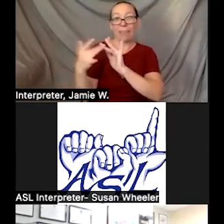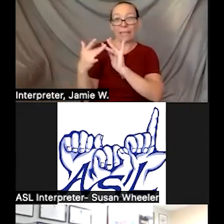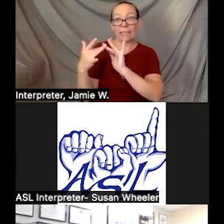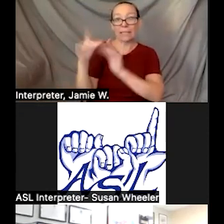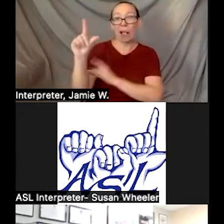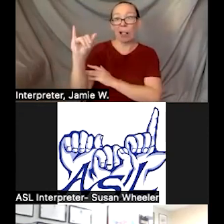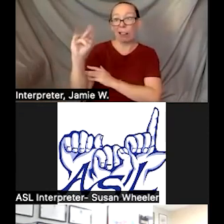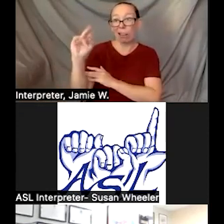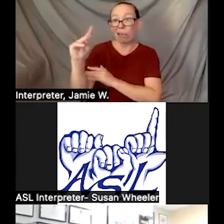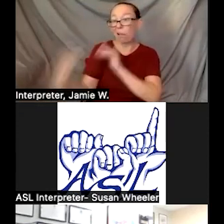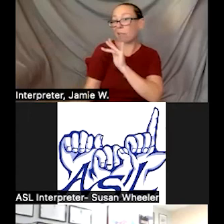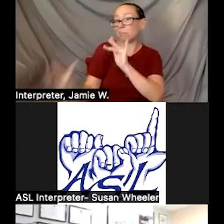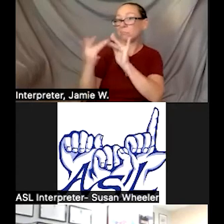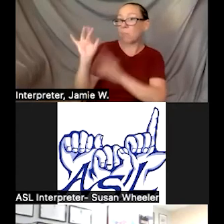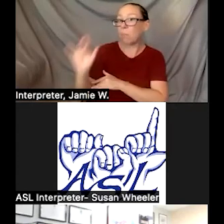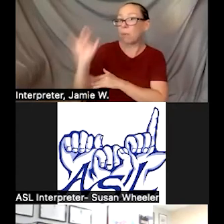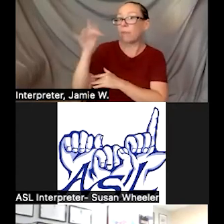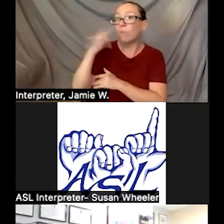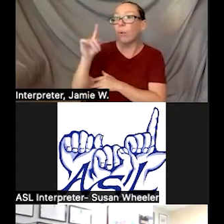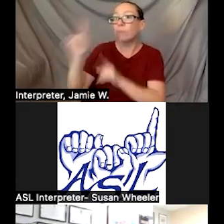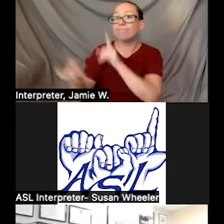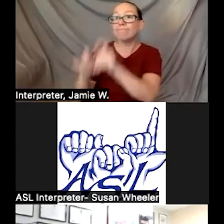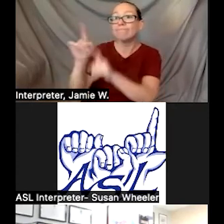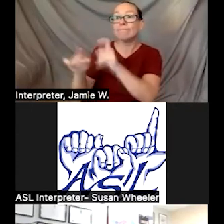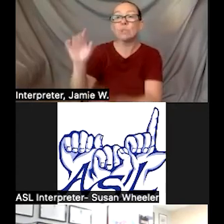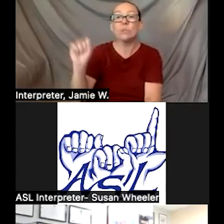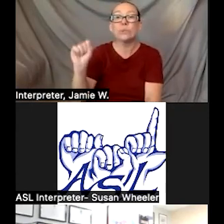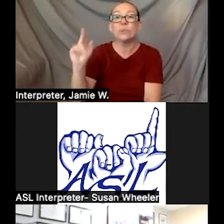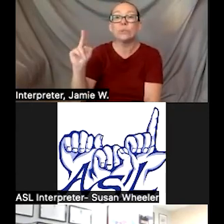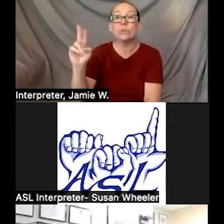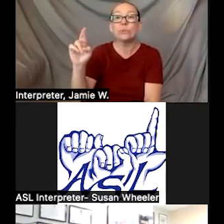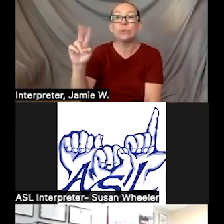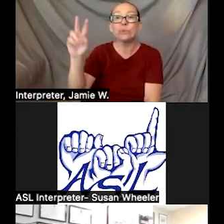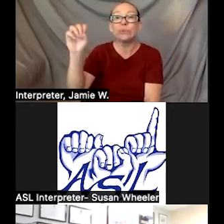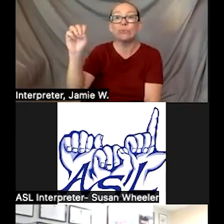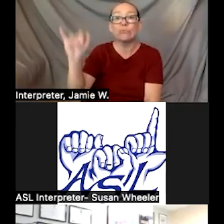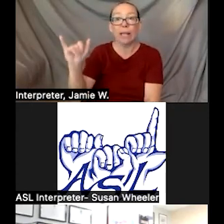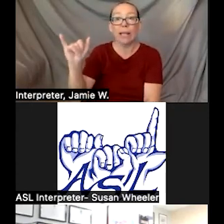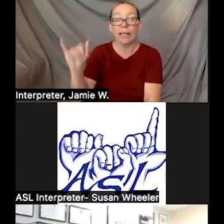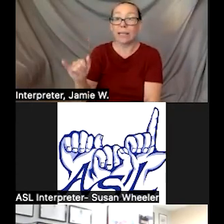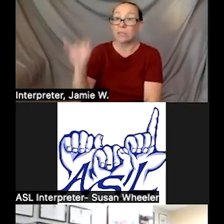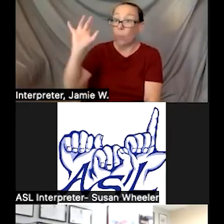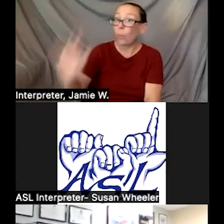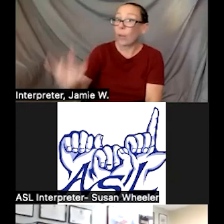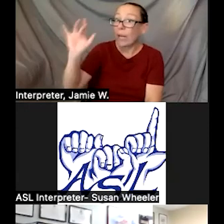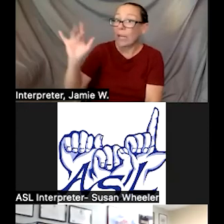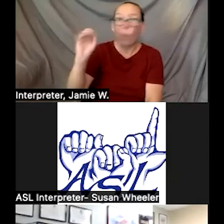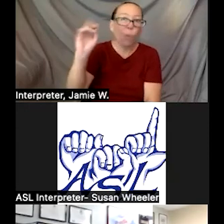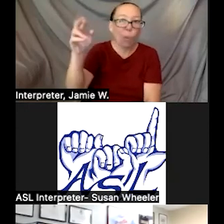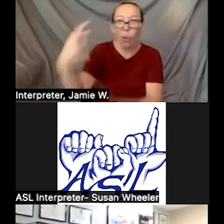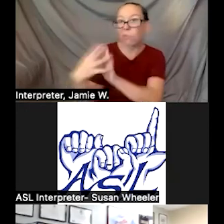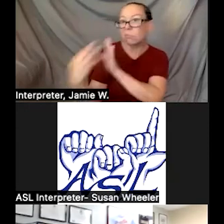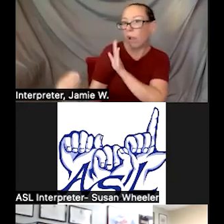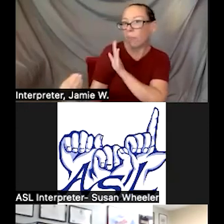survey. And so you can click that now to from the chat or copy it to do that. It will only take a few